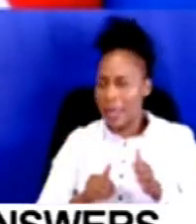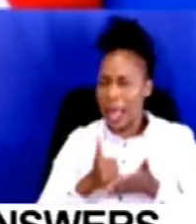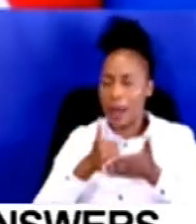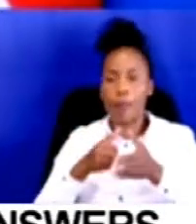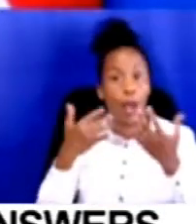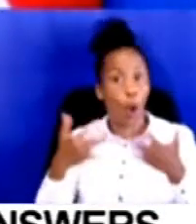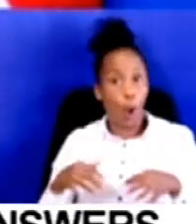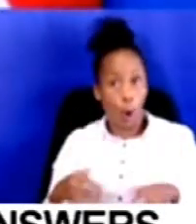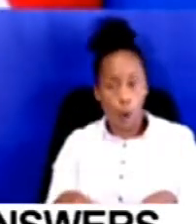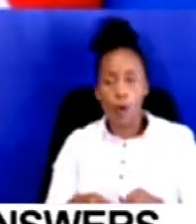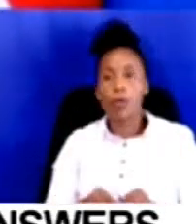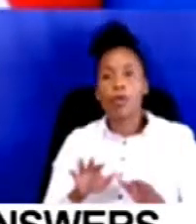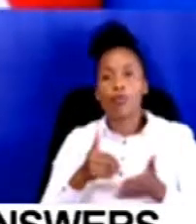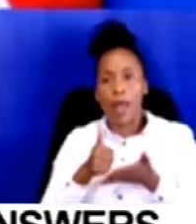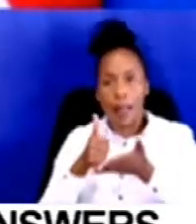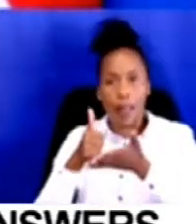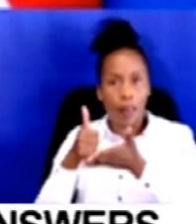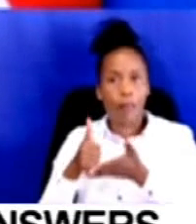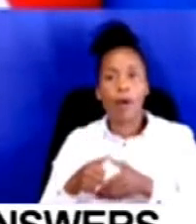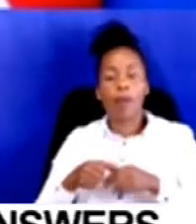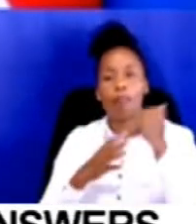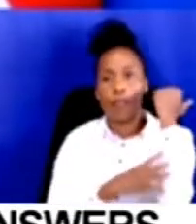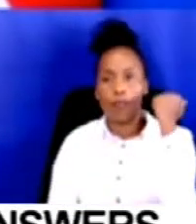to assist our people.